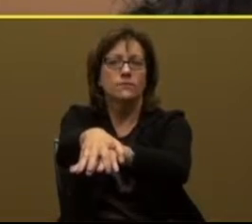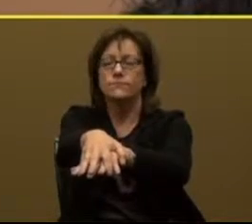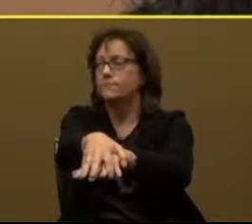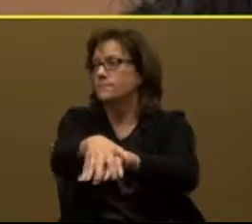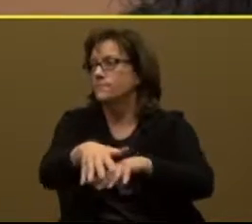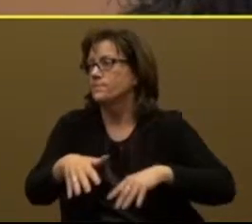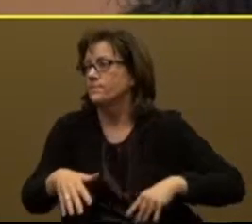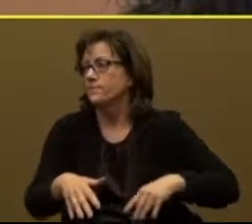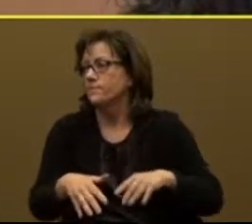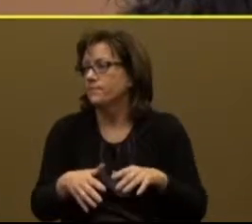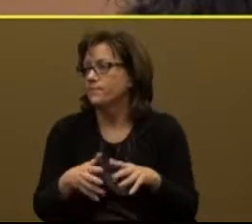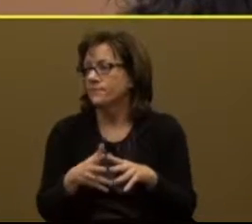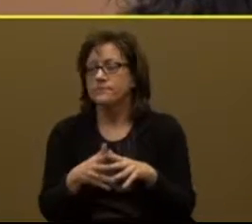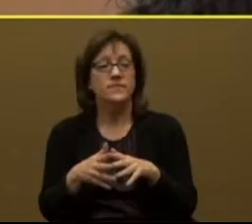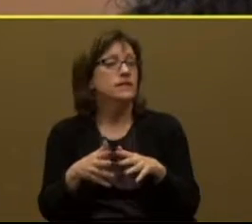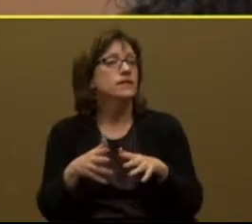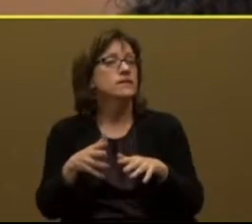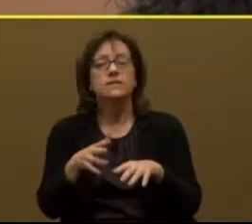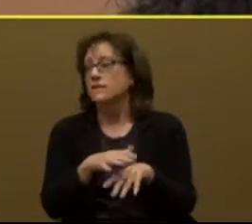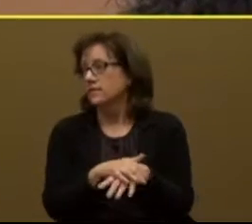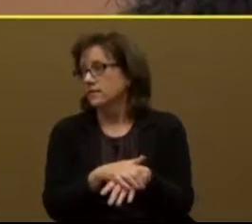This is most to least, right?